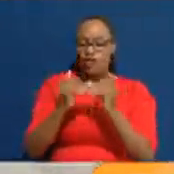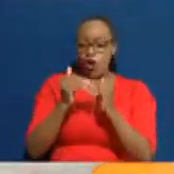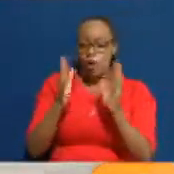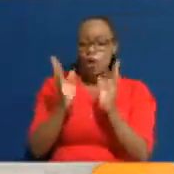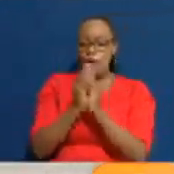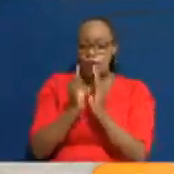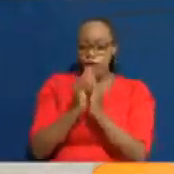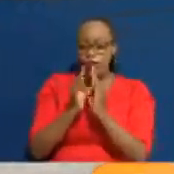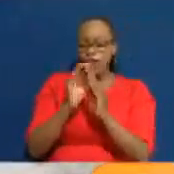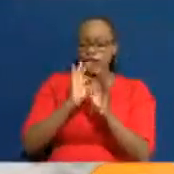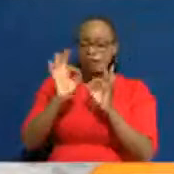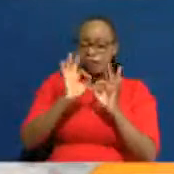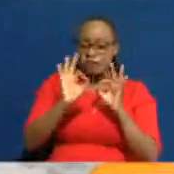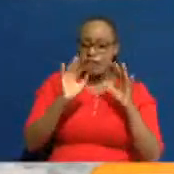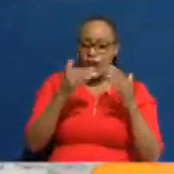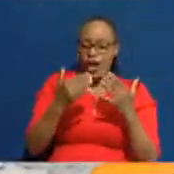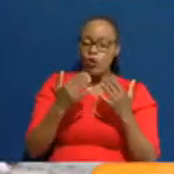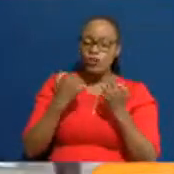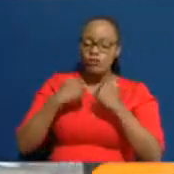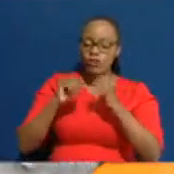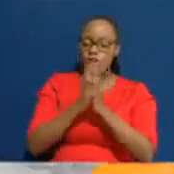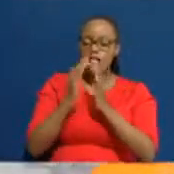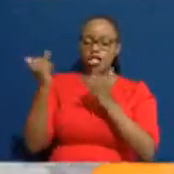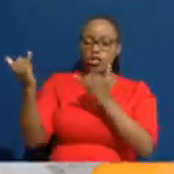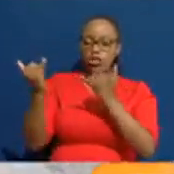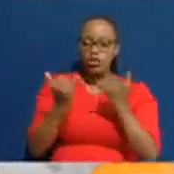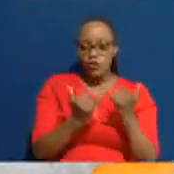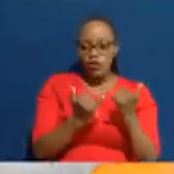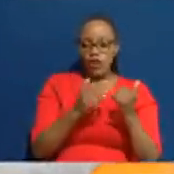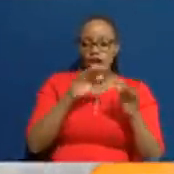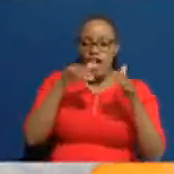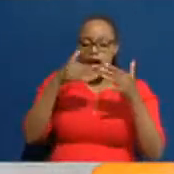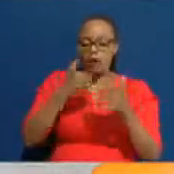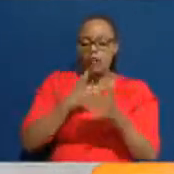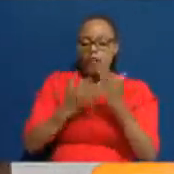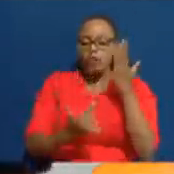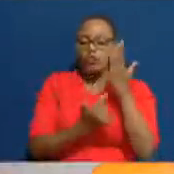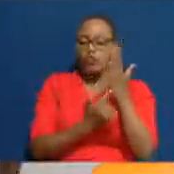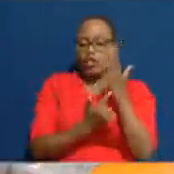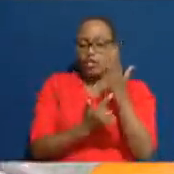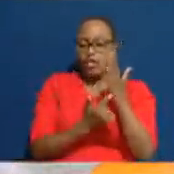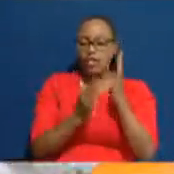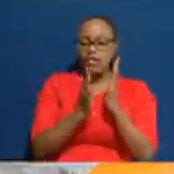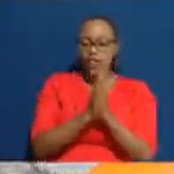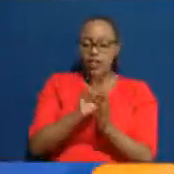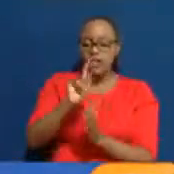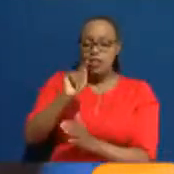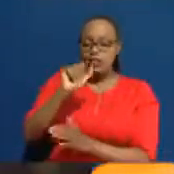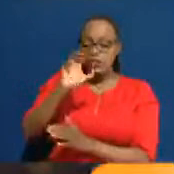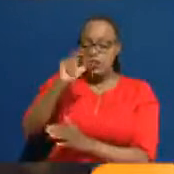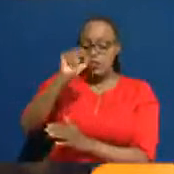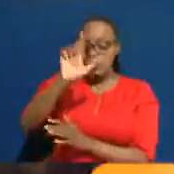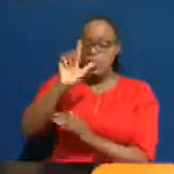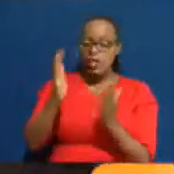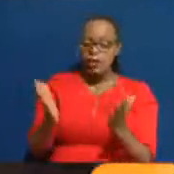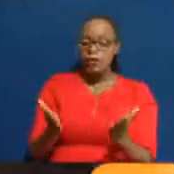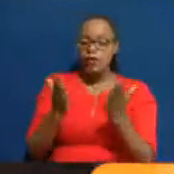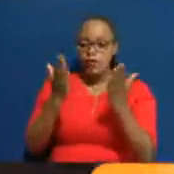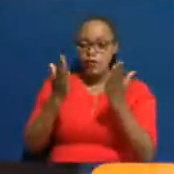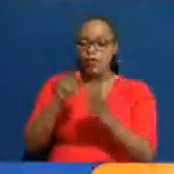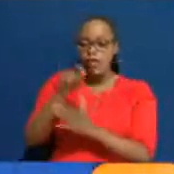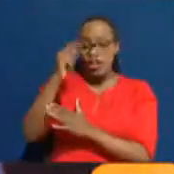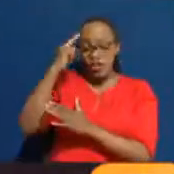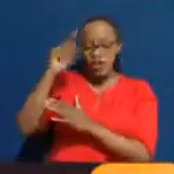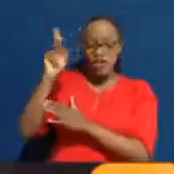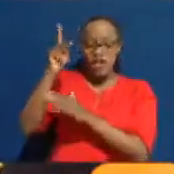were on speed, agility, and introduction to sparring for technical and tactical improvement. Key for the